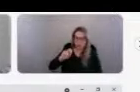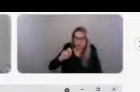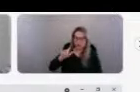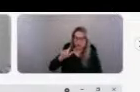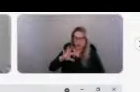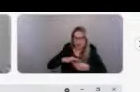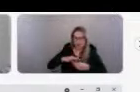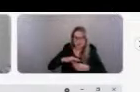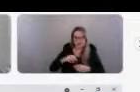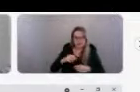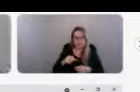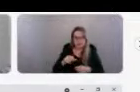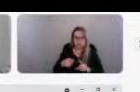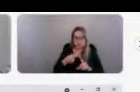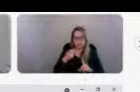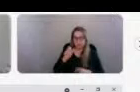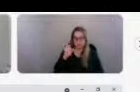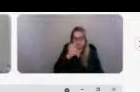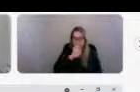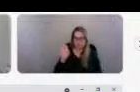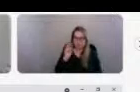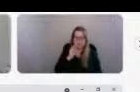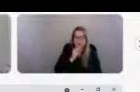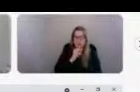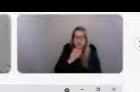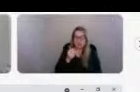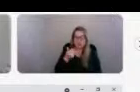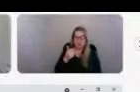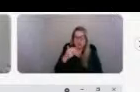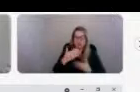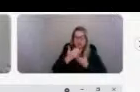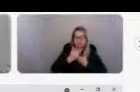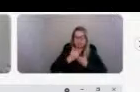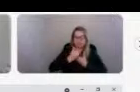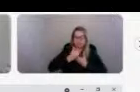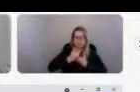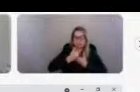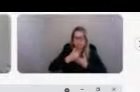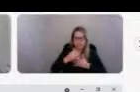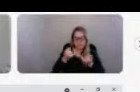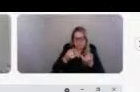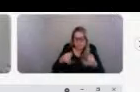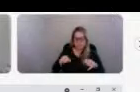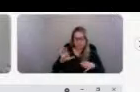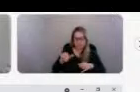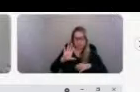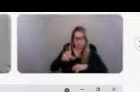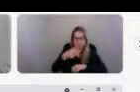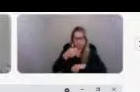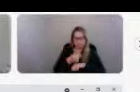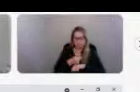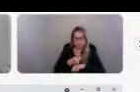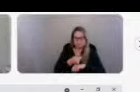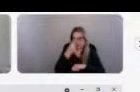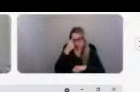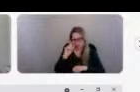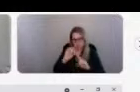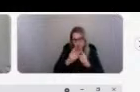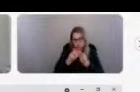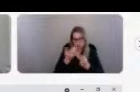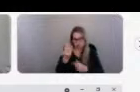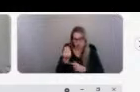of east mesa another thing that bothers me is in the boundaries that you've drawn up for district